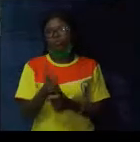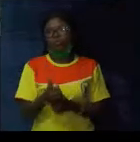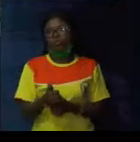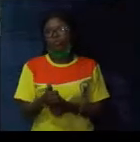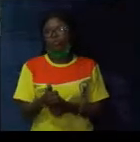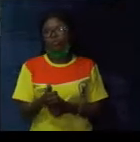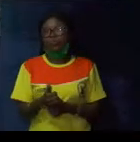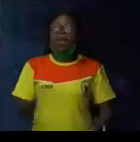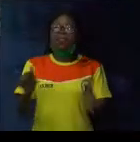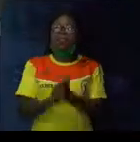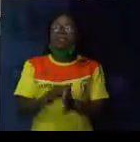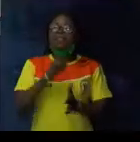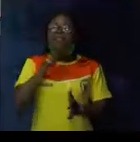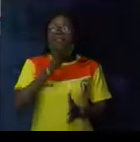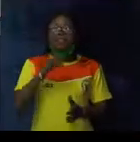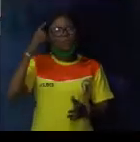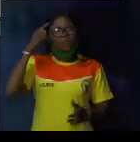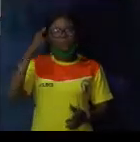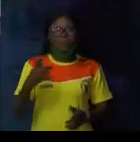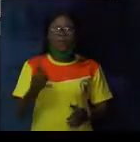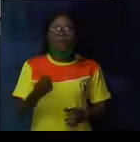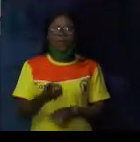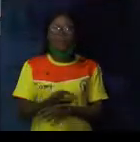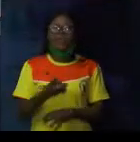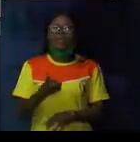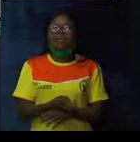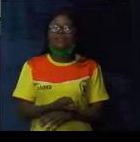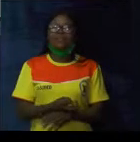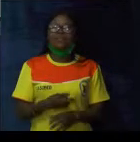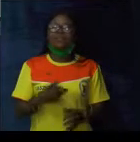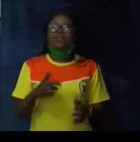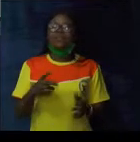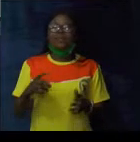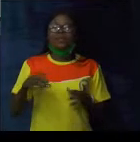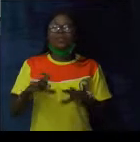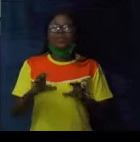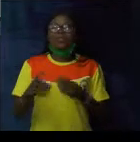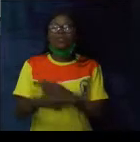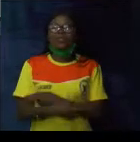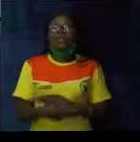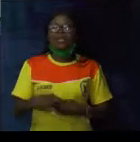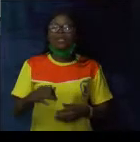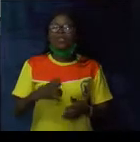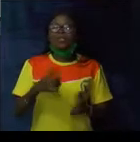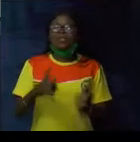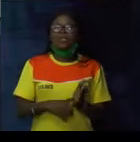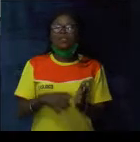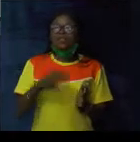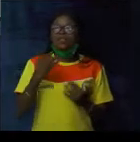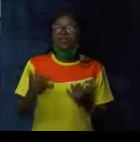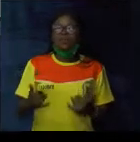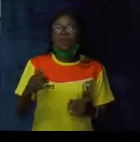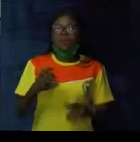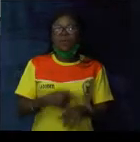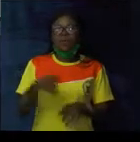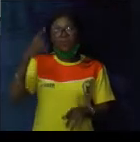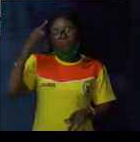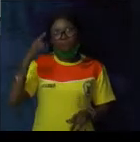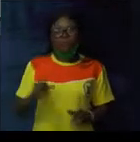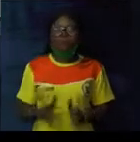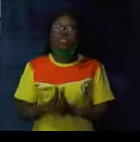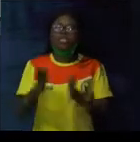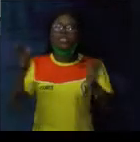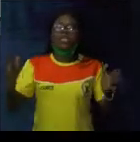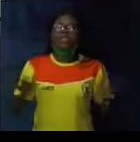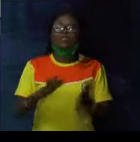you. That's it for the mathematics segment of the program. It is now time to hand you over to Uncle Popo for